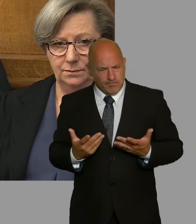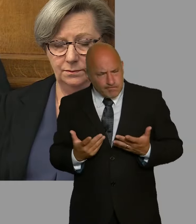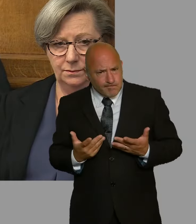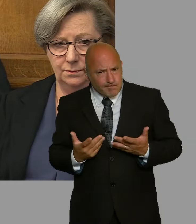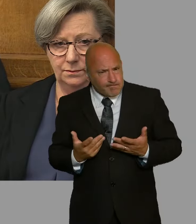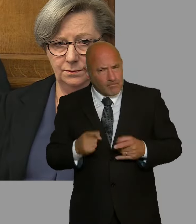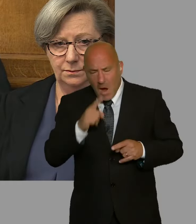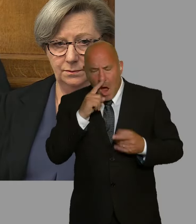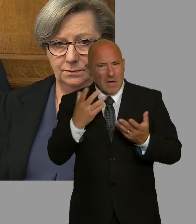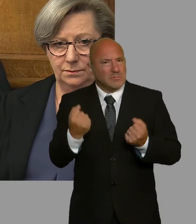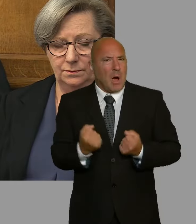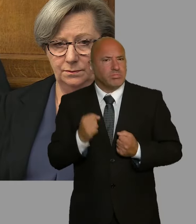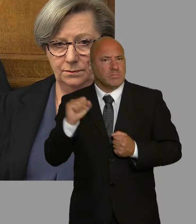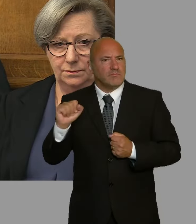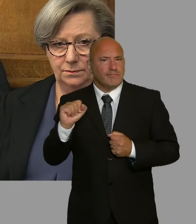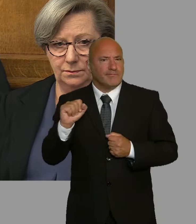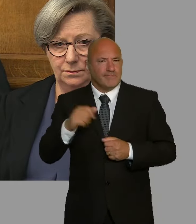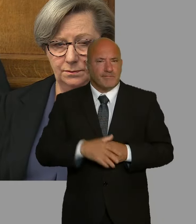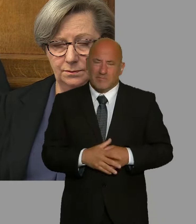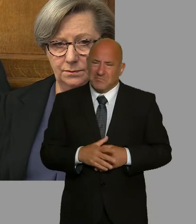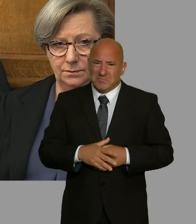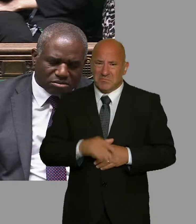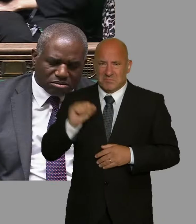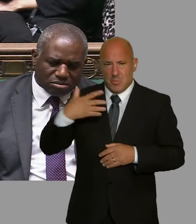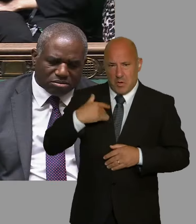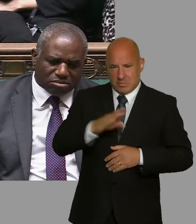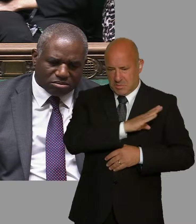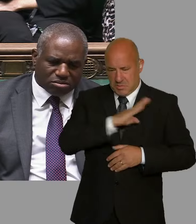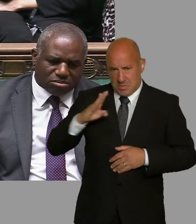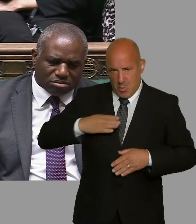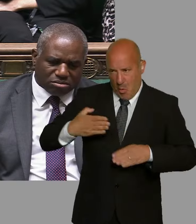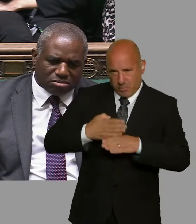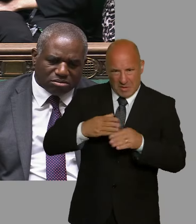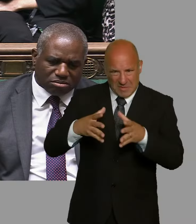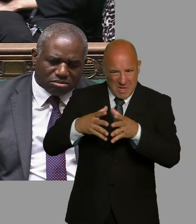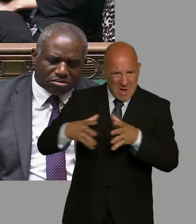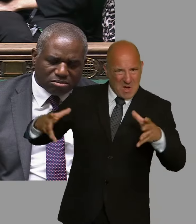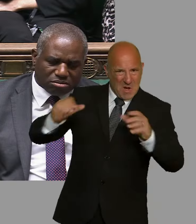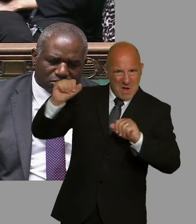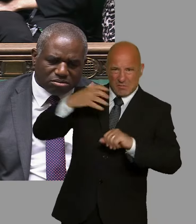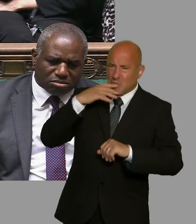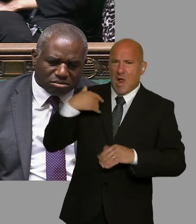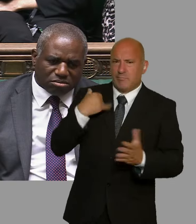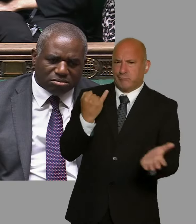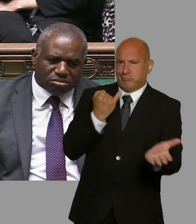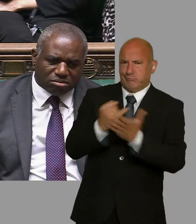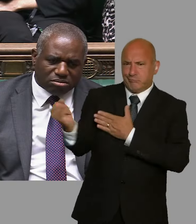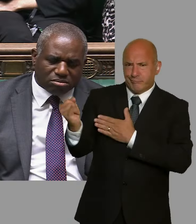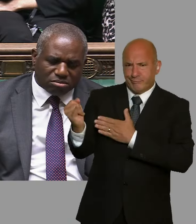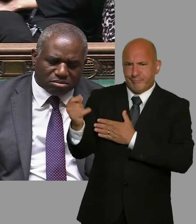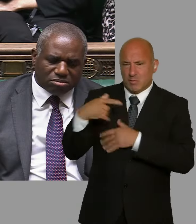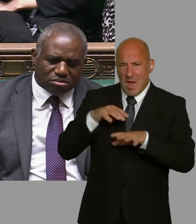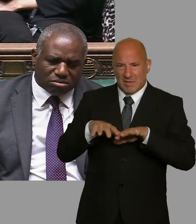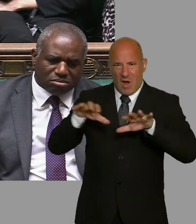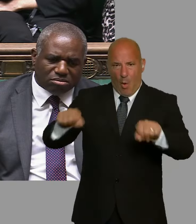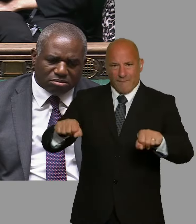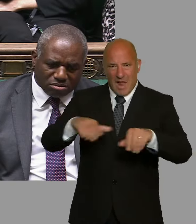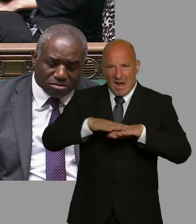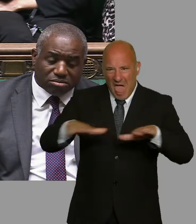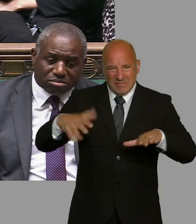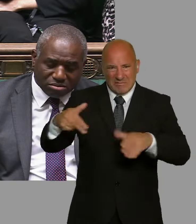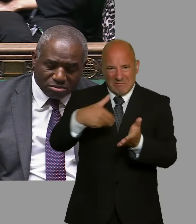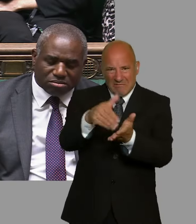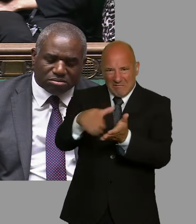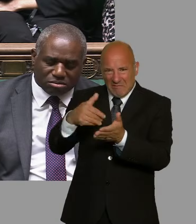the FTA talks and sanctioned extremists supporting violence in the West Bank. We will keep looking at further